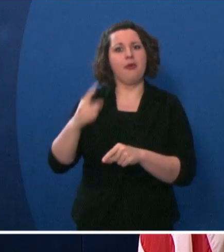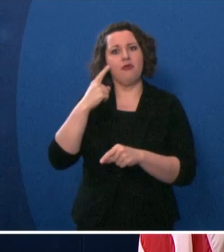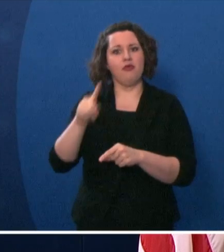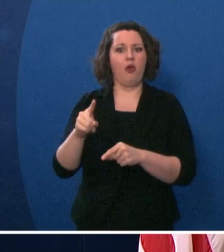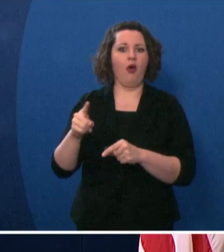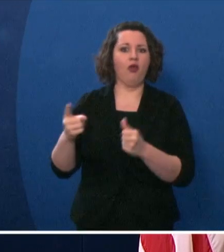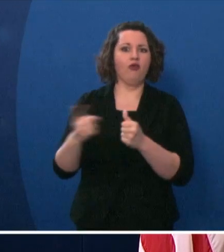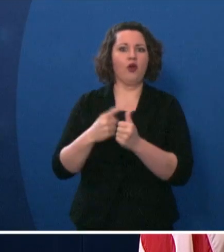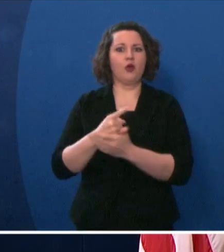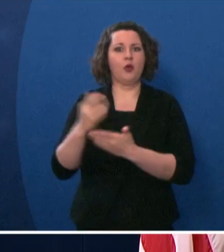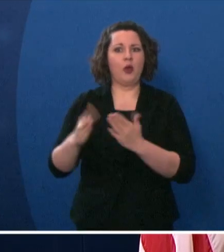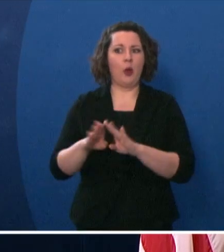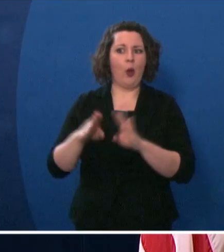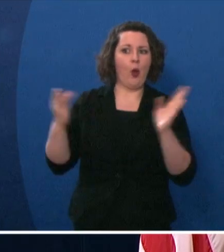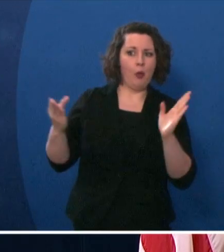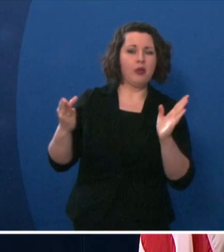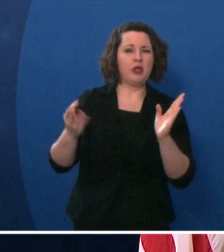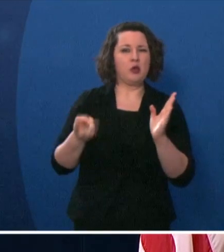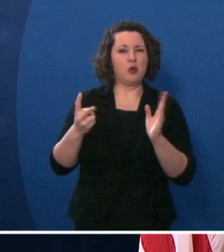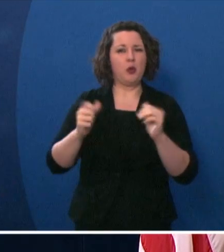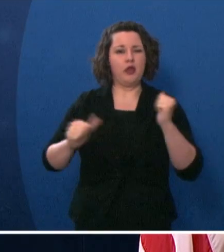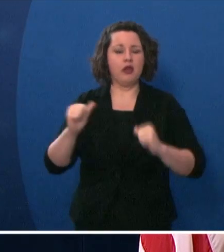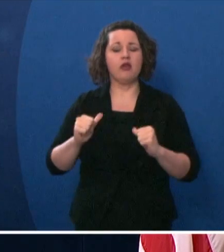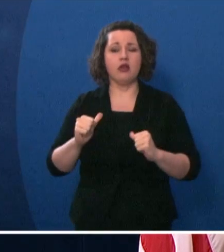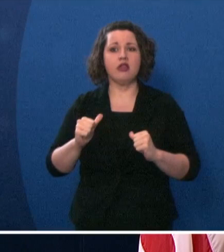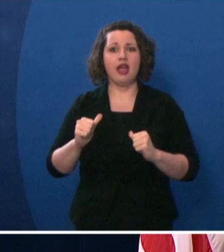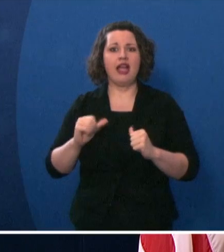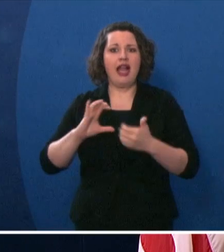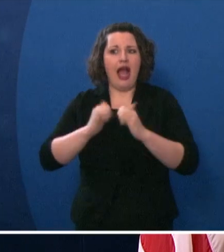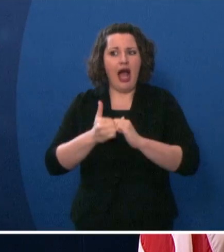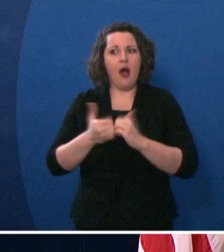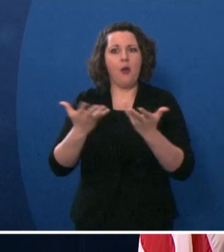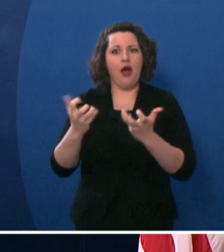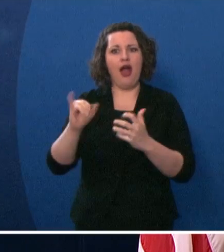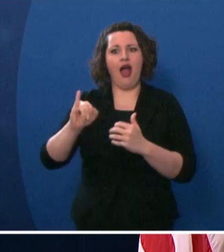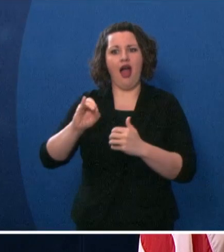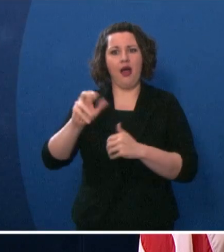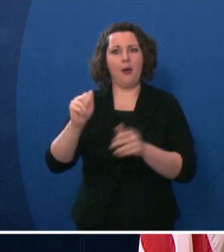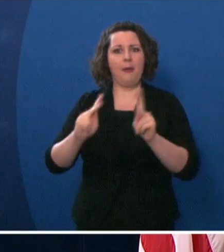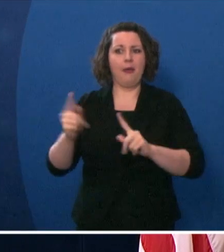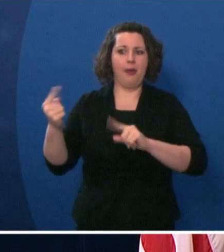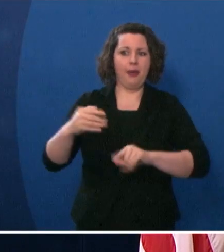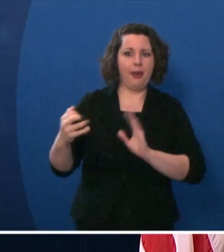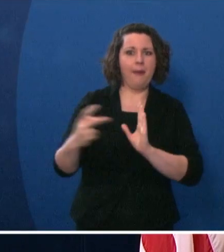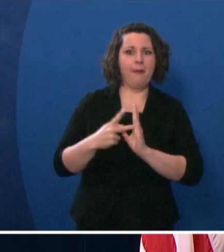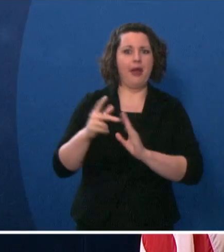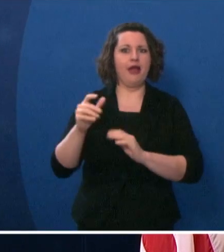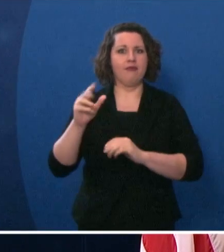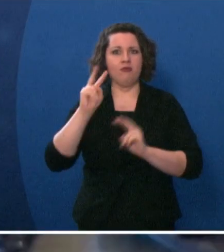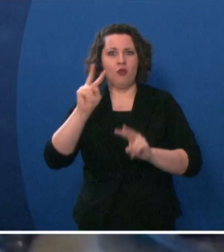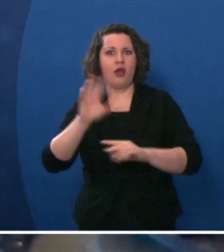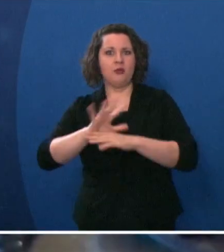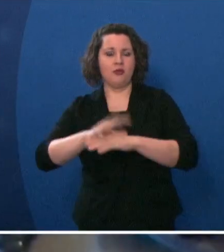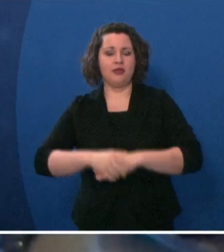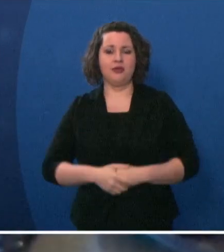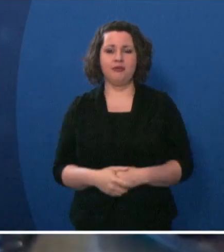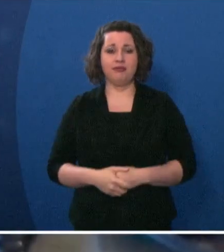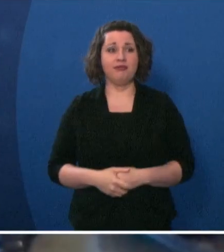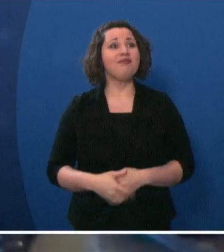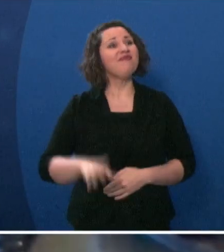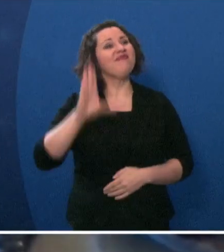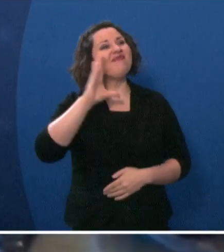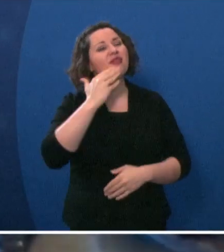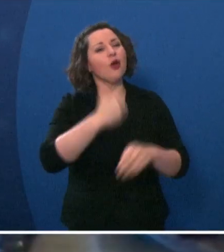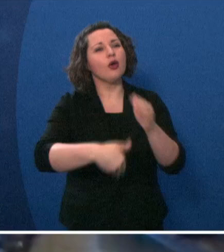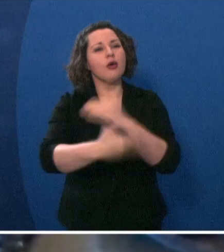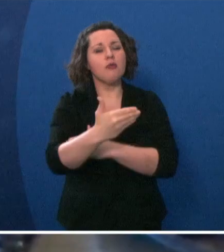their theaters and how they plan to get Iowans back to the movies. Hi, Russ. Thanks so much for joining us today. Hey. Good morning,